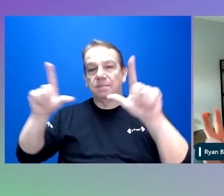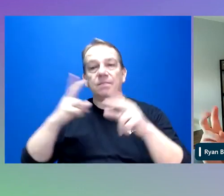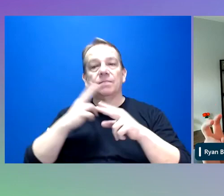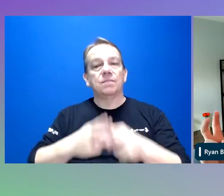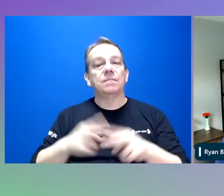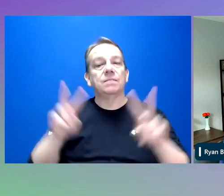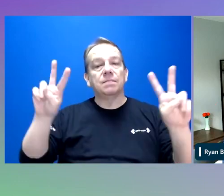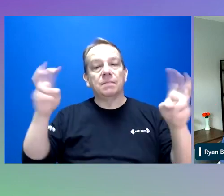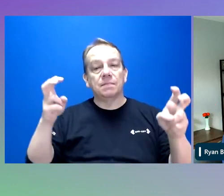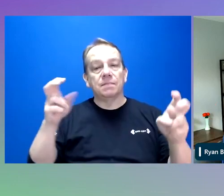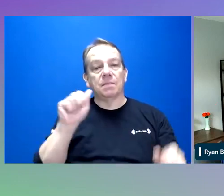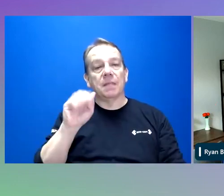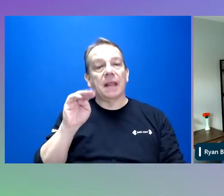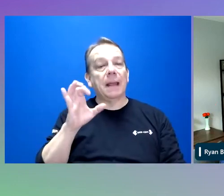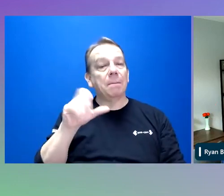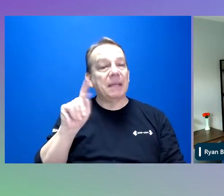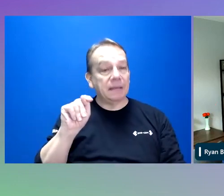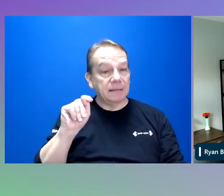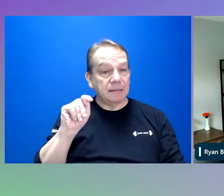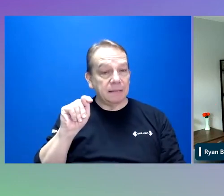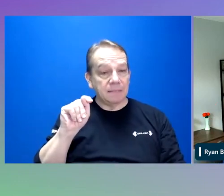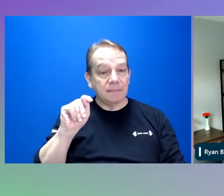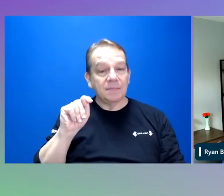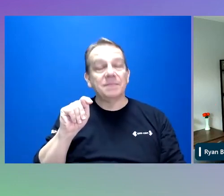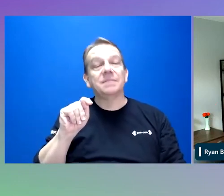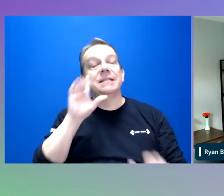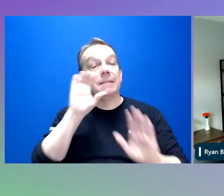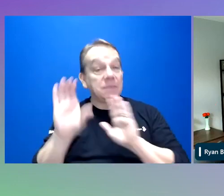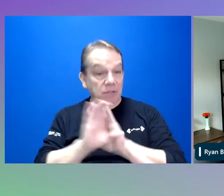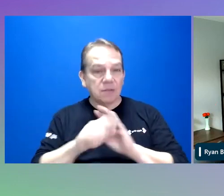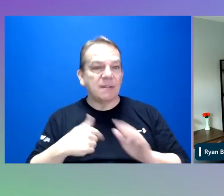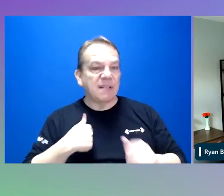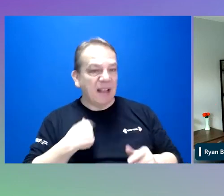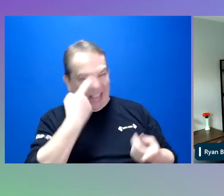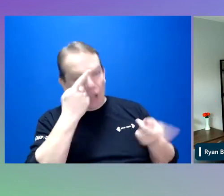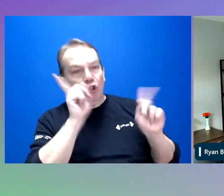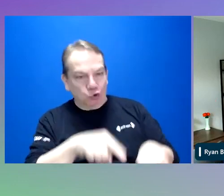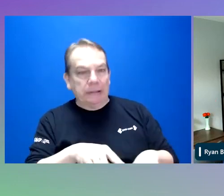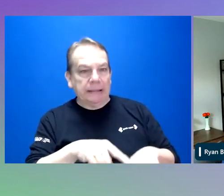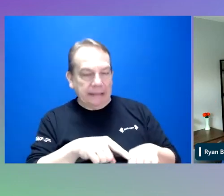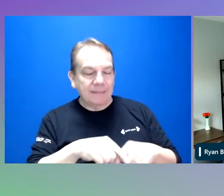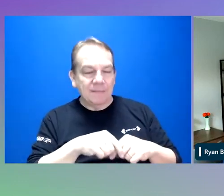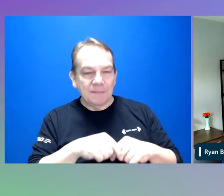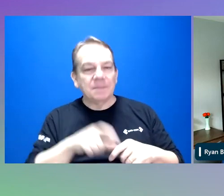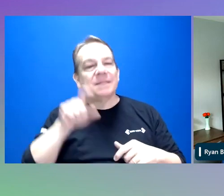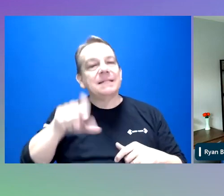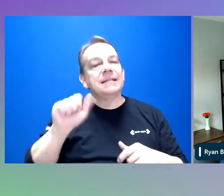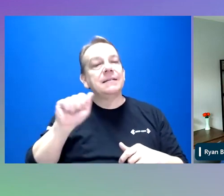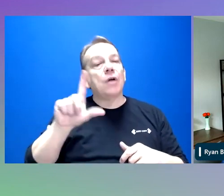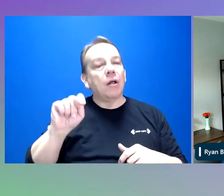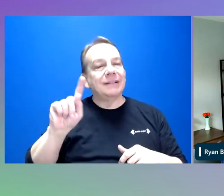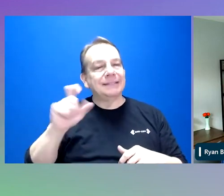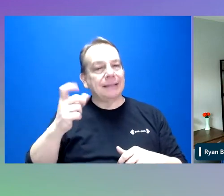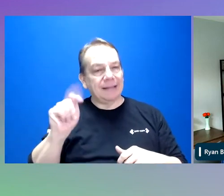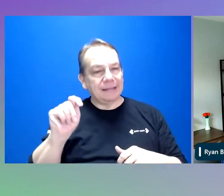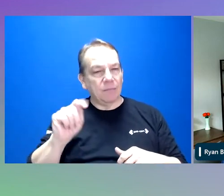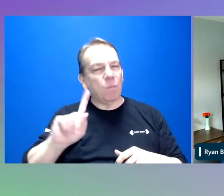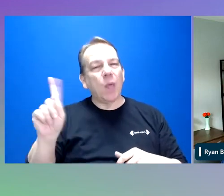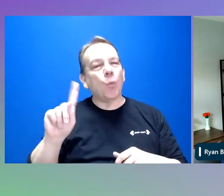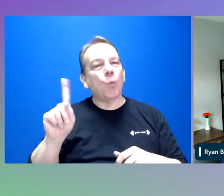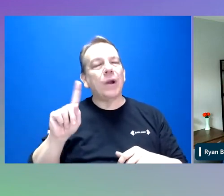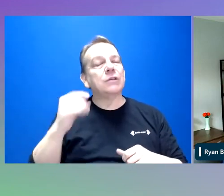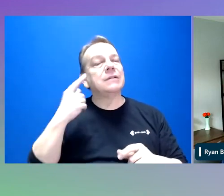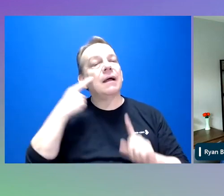quotes, ambient images, which I agree definitely need alt text. Where is the line from a